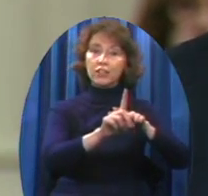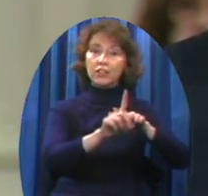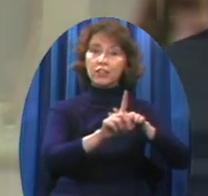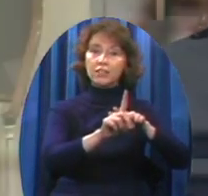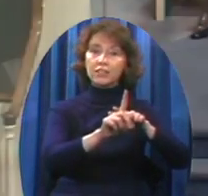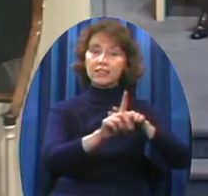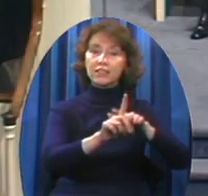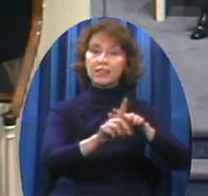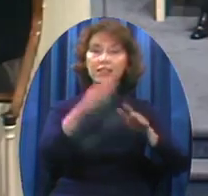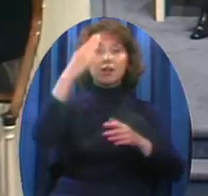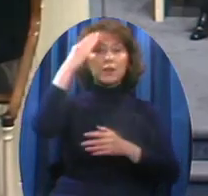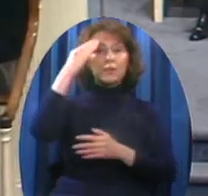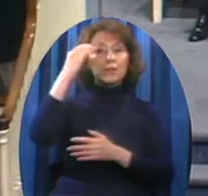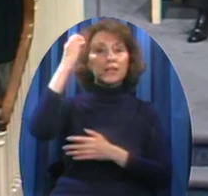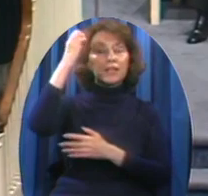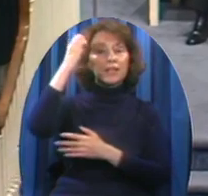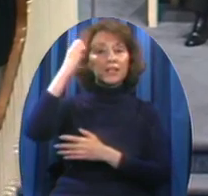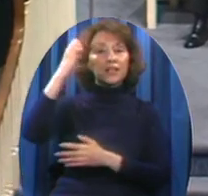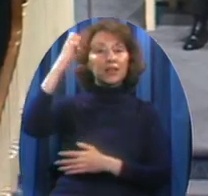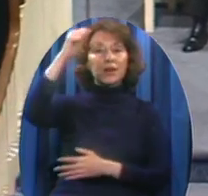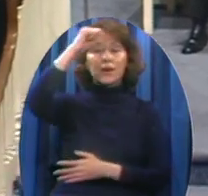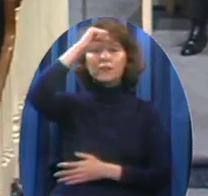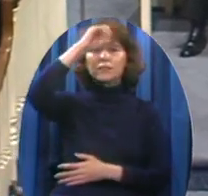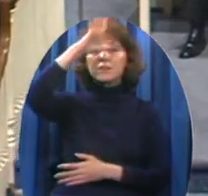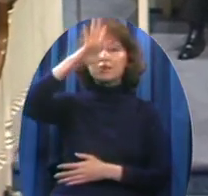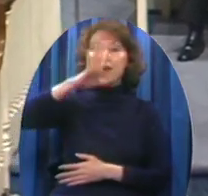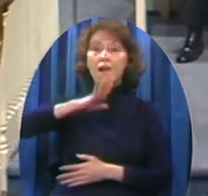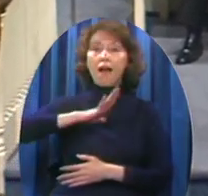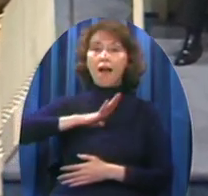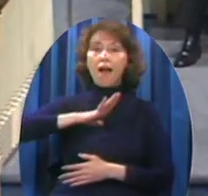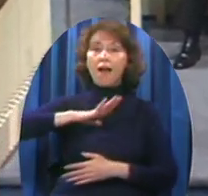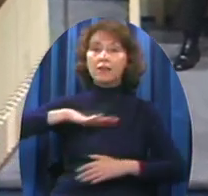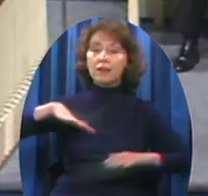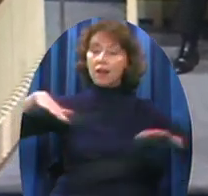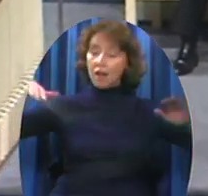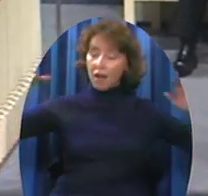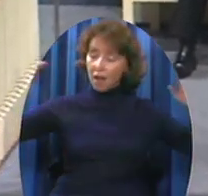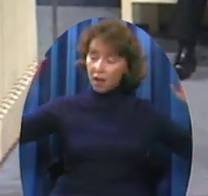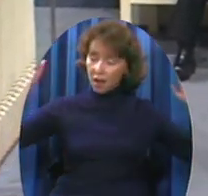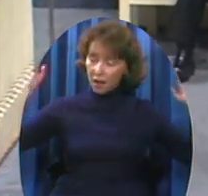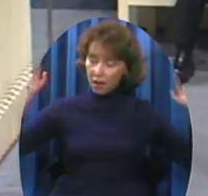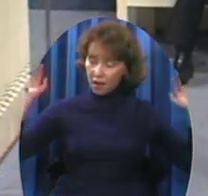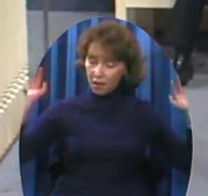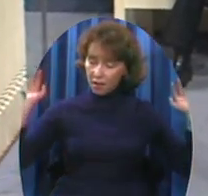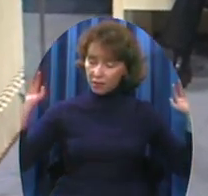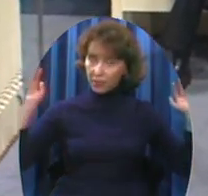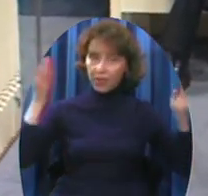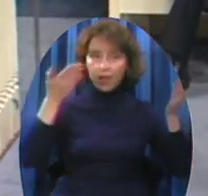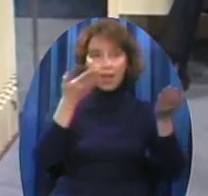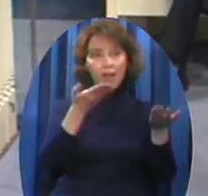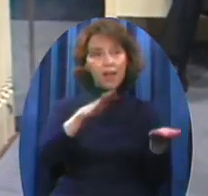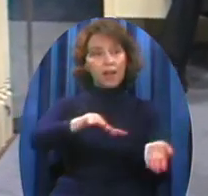appeared. For a man hung there dying,